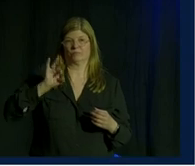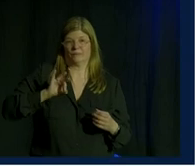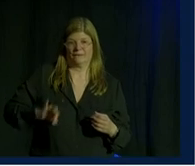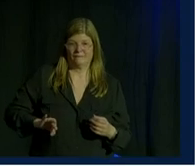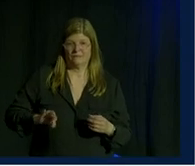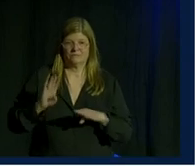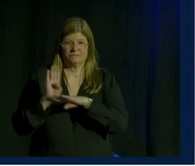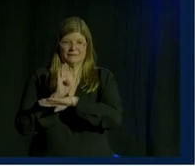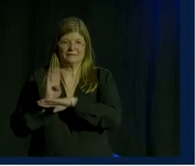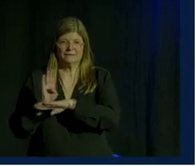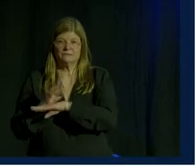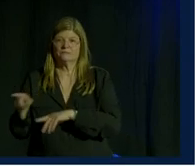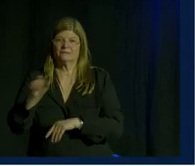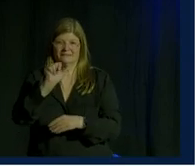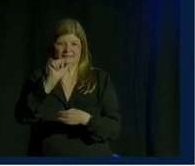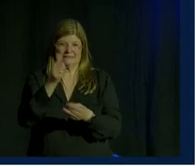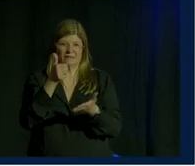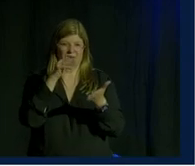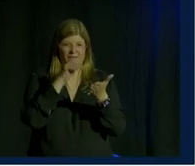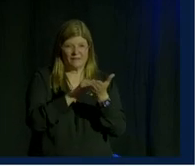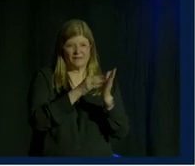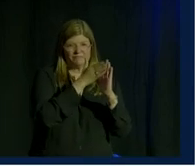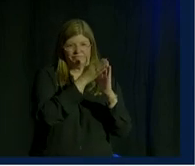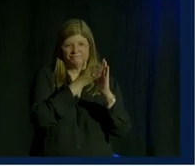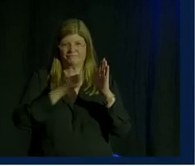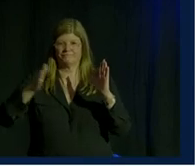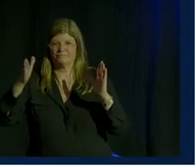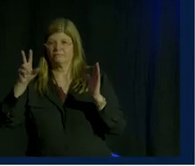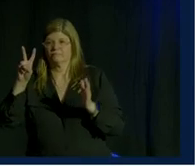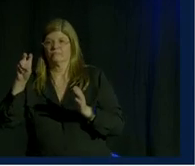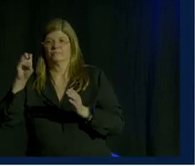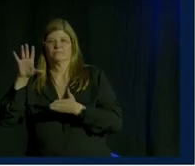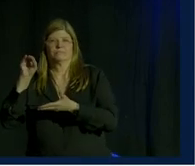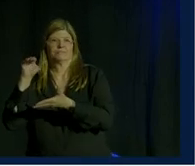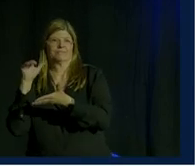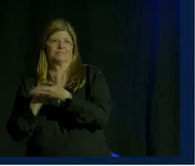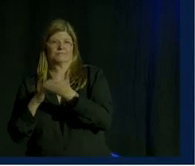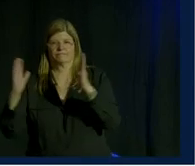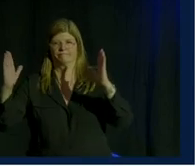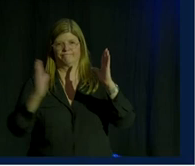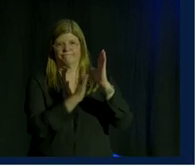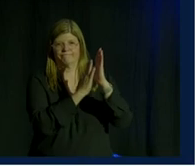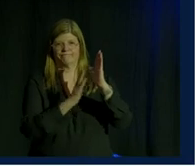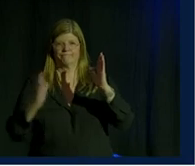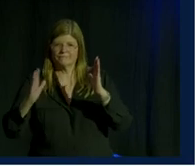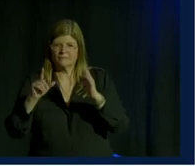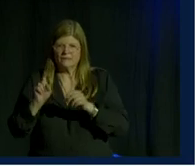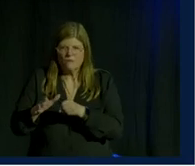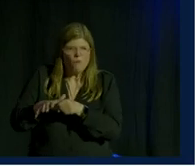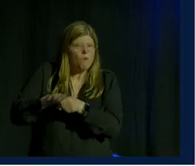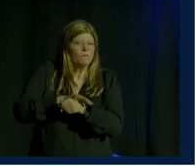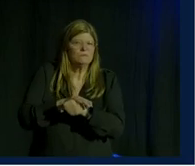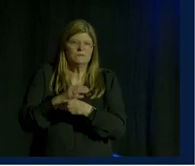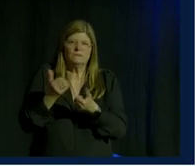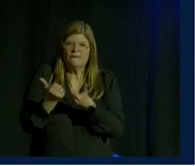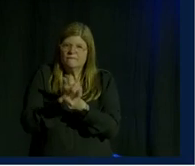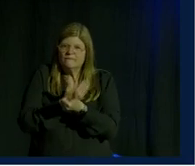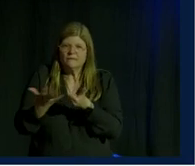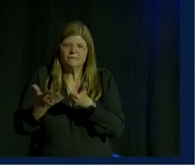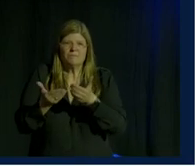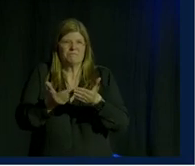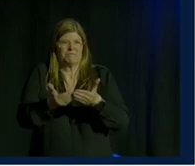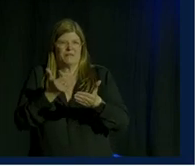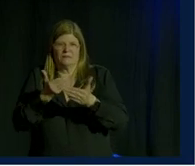to 3.99% with affordable housing qualifying for the lower rate. And that covers everything before construction, basically. So energy audits,